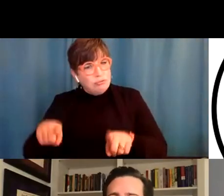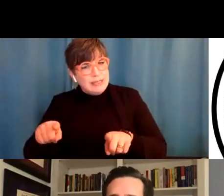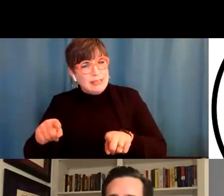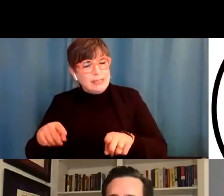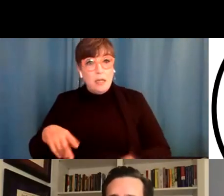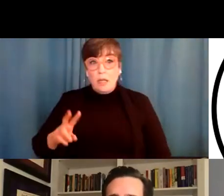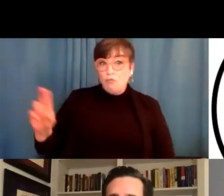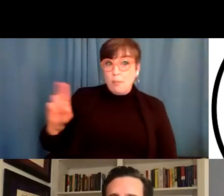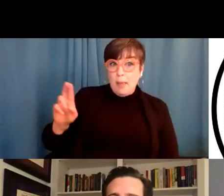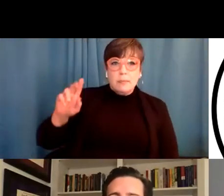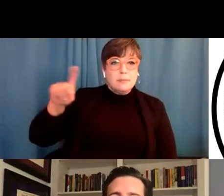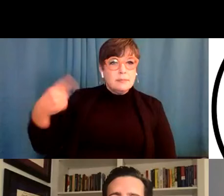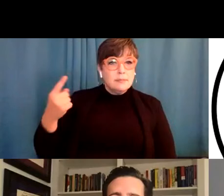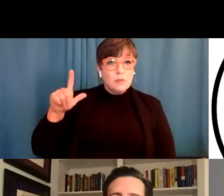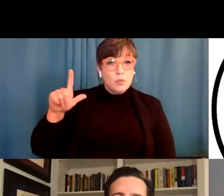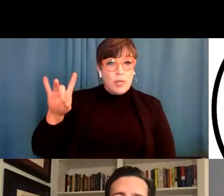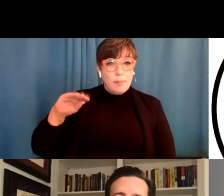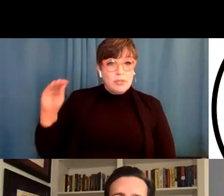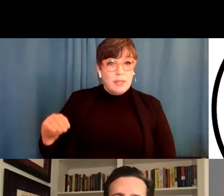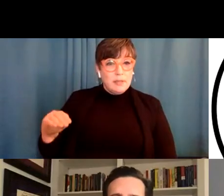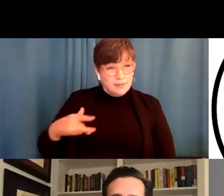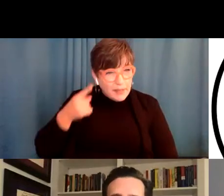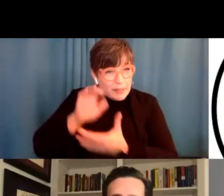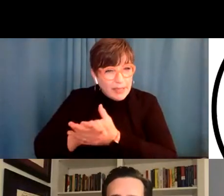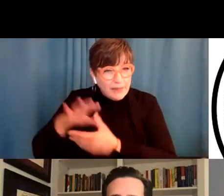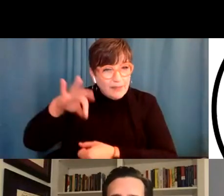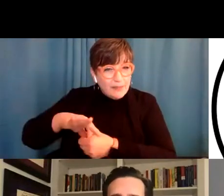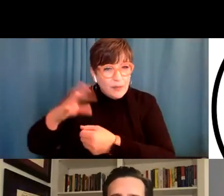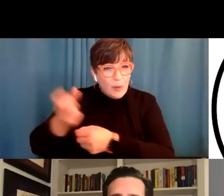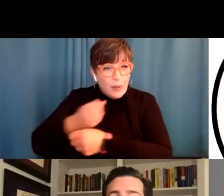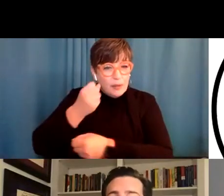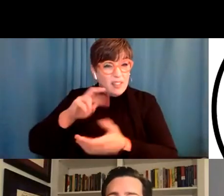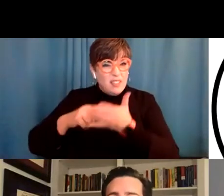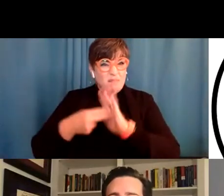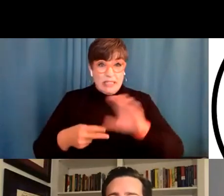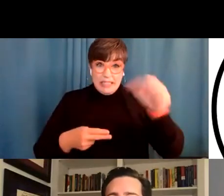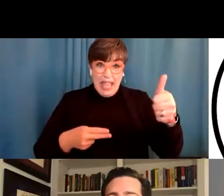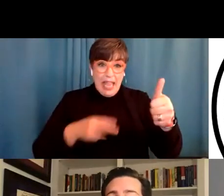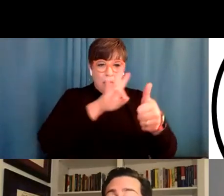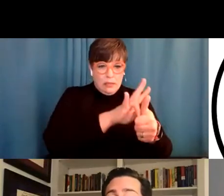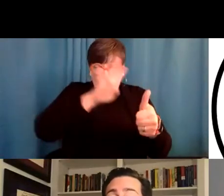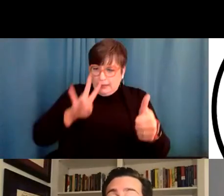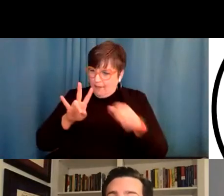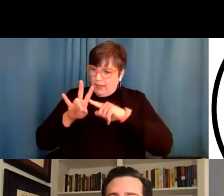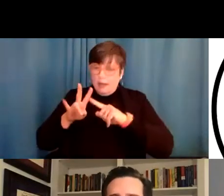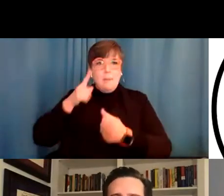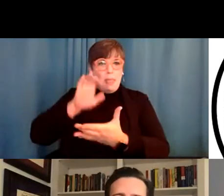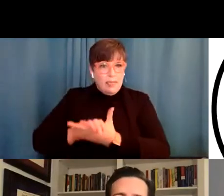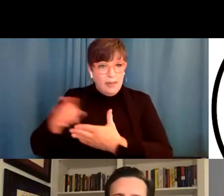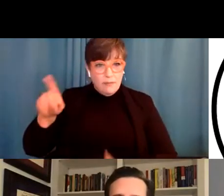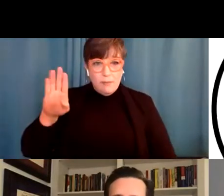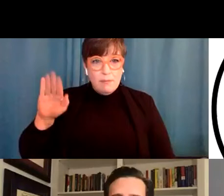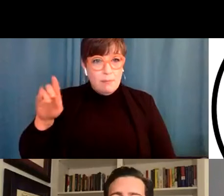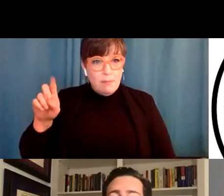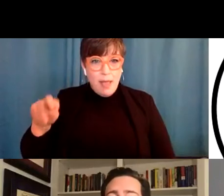of Republicans, which means over 7 in 10 Republicans believed that Joe Biden did not win the